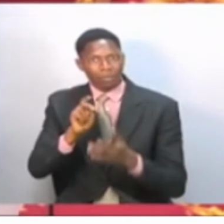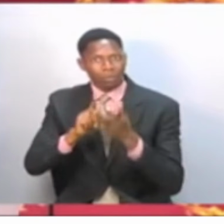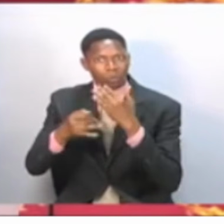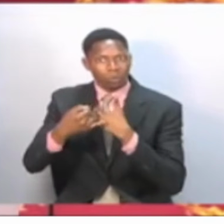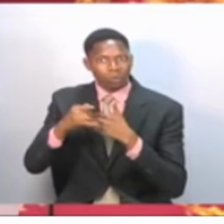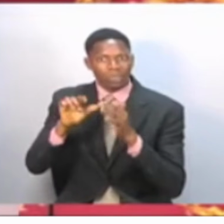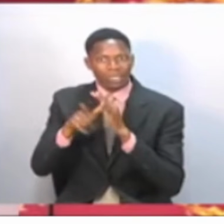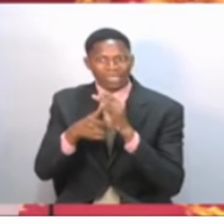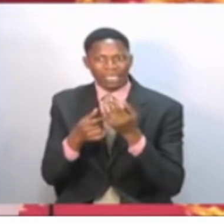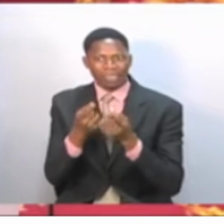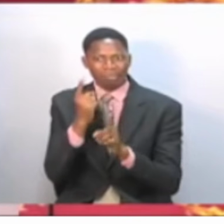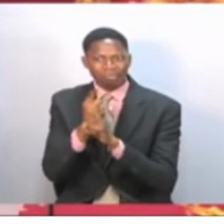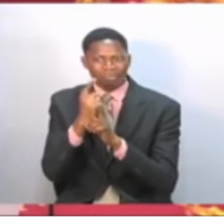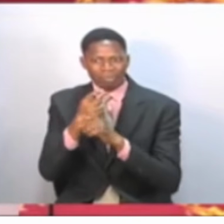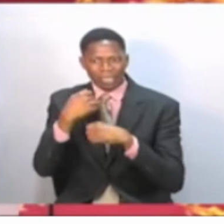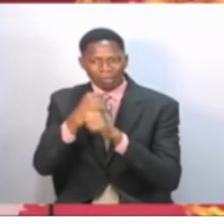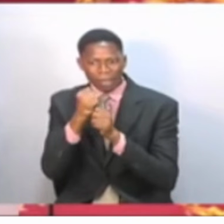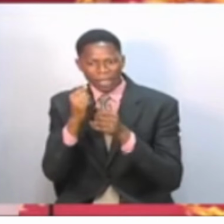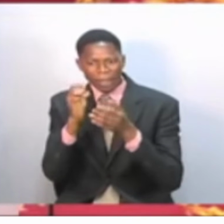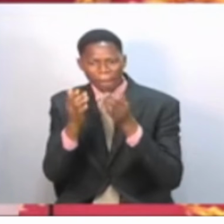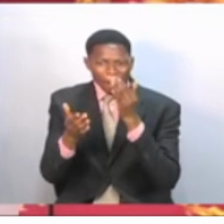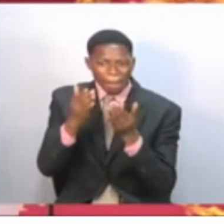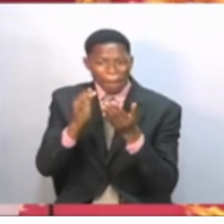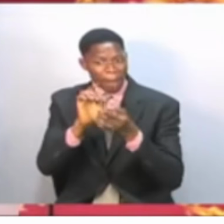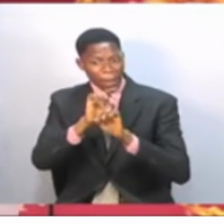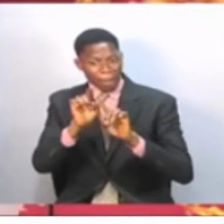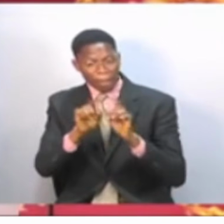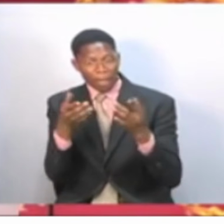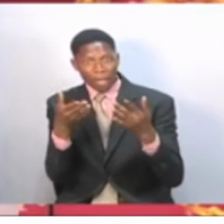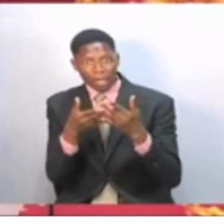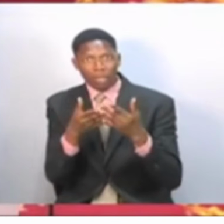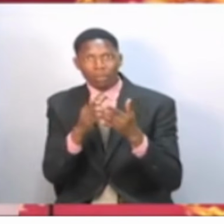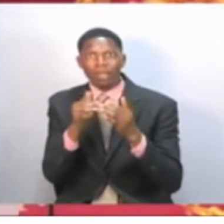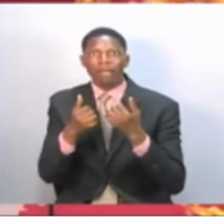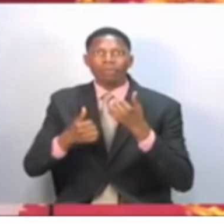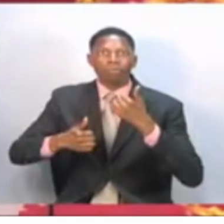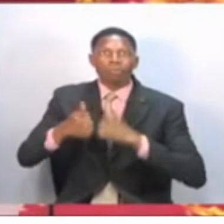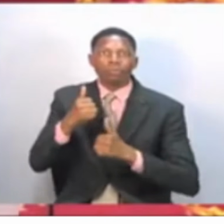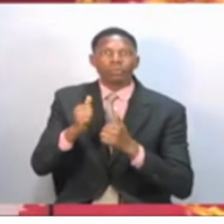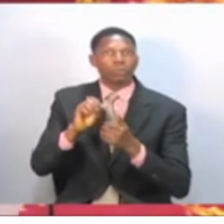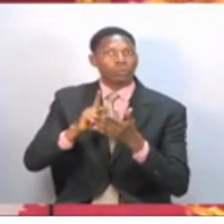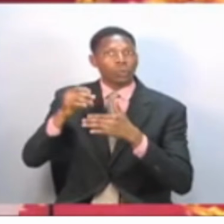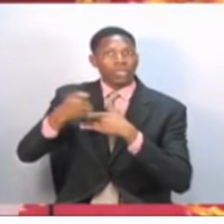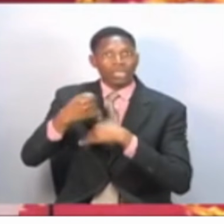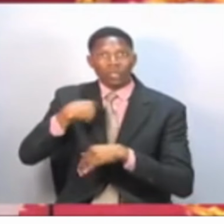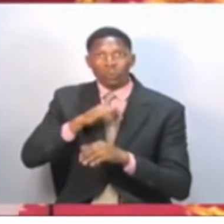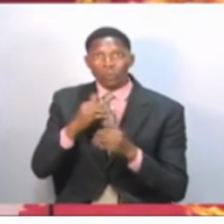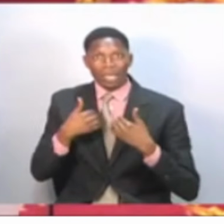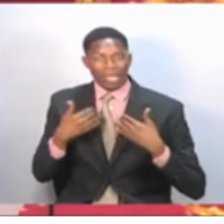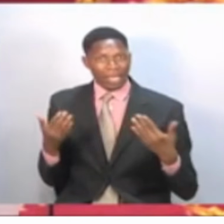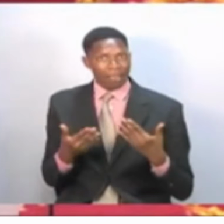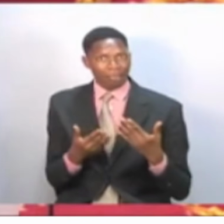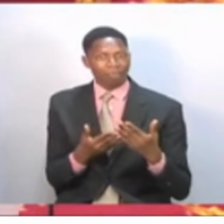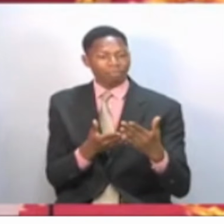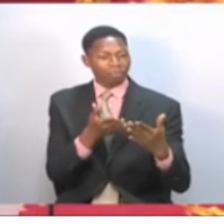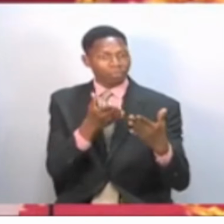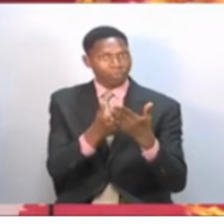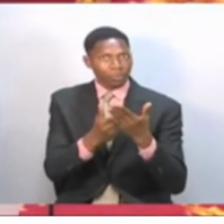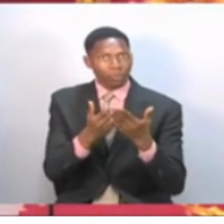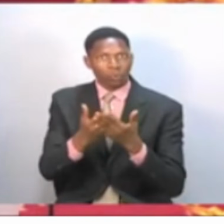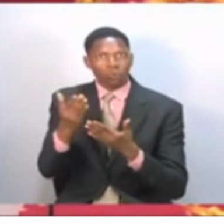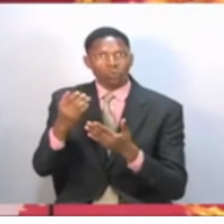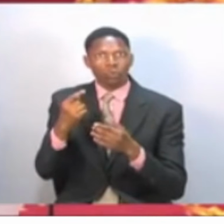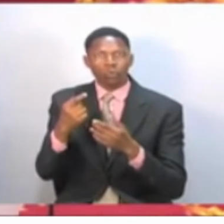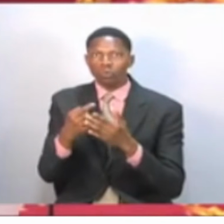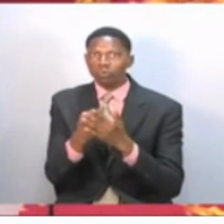at the difference, this is the information I have for you. Majority of the projects we are embarking on were actually procured through competitive